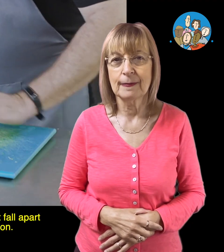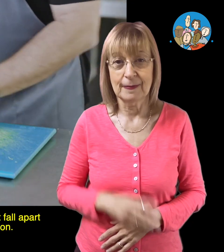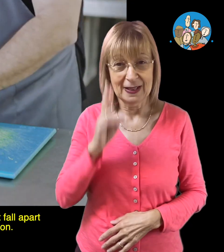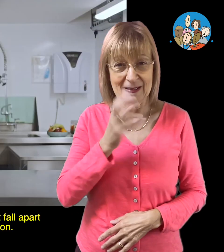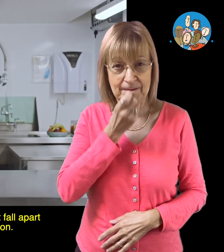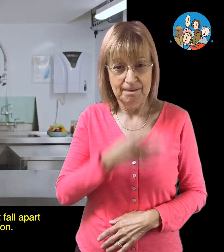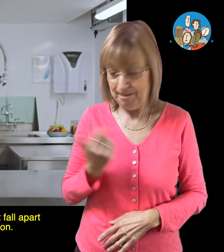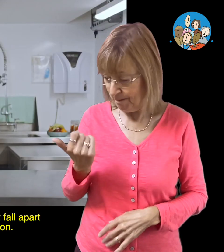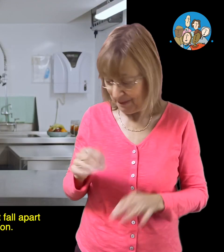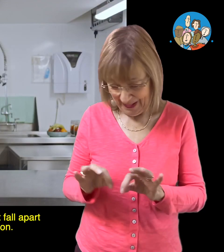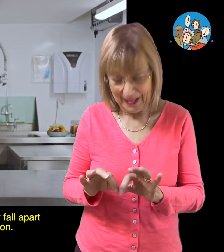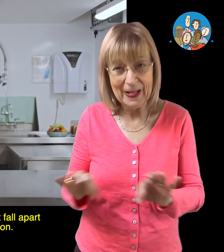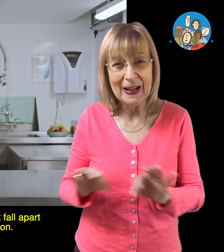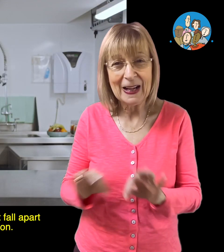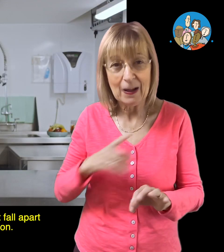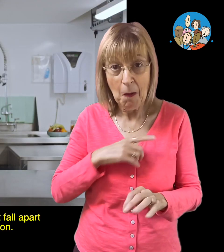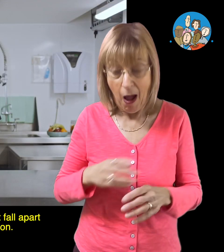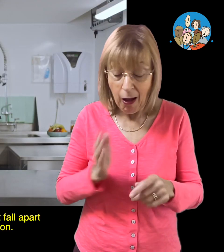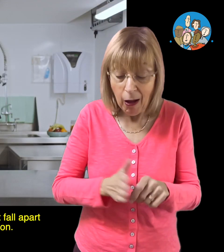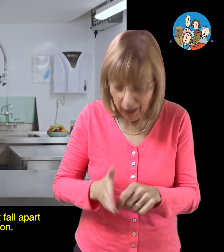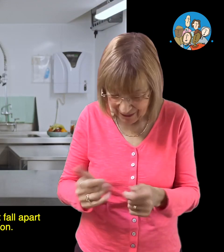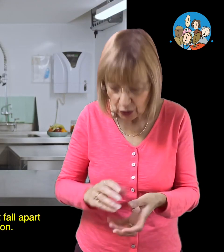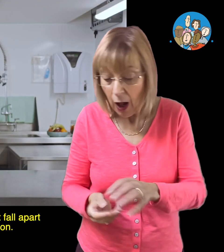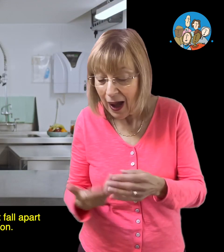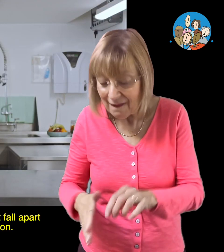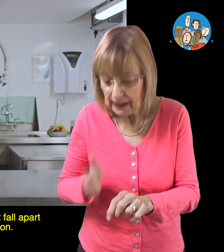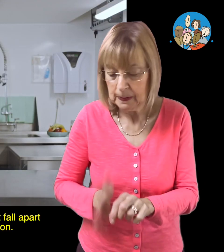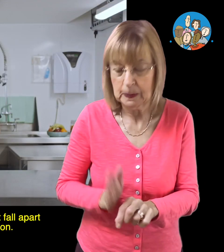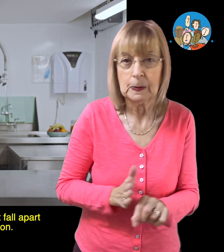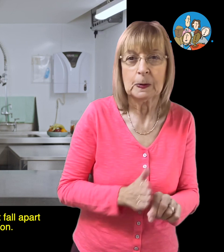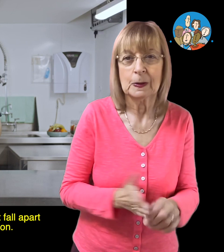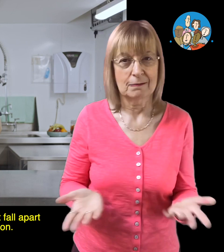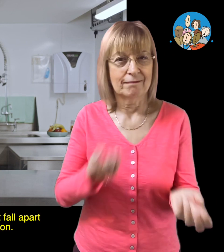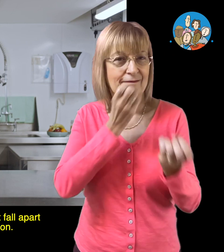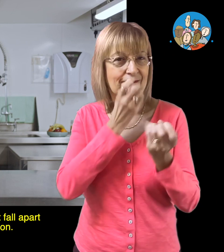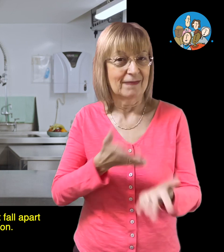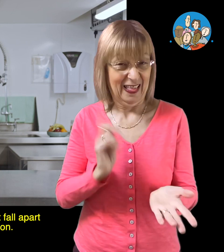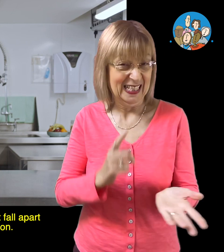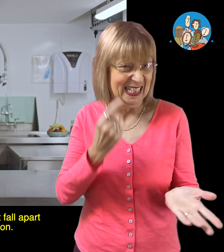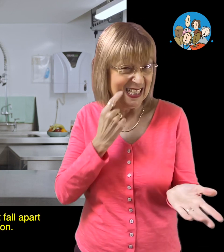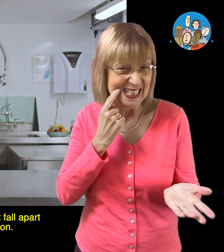and then you end up with these lovely slices that falls apart, and that's how easy